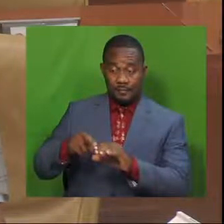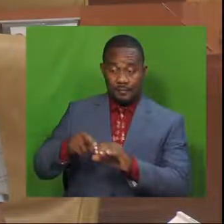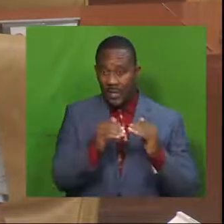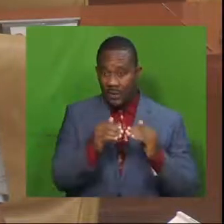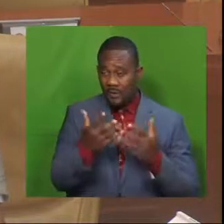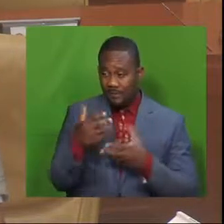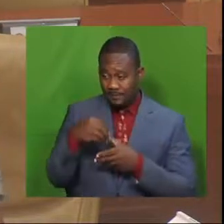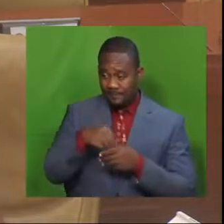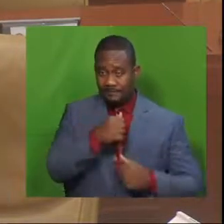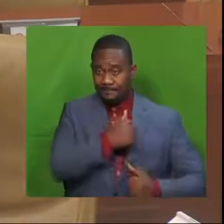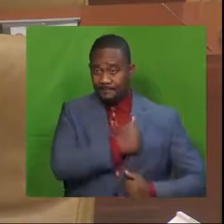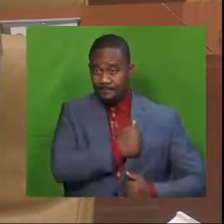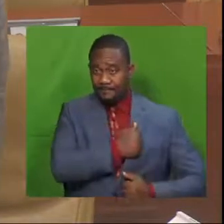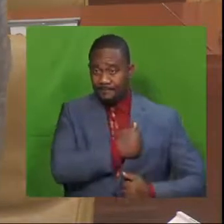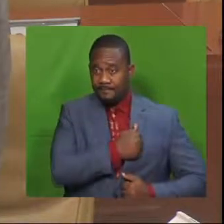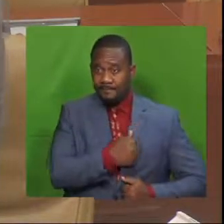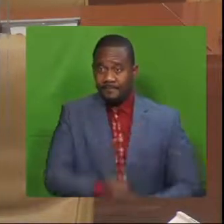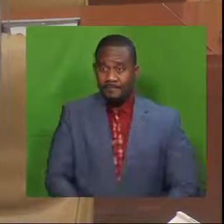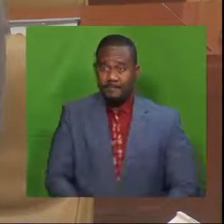as ethnicity is concerned?